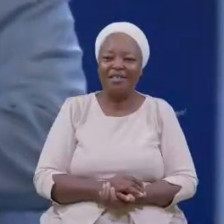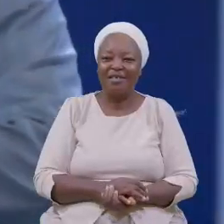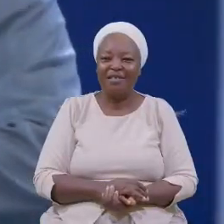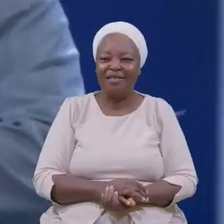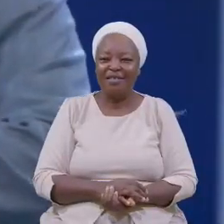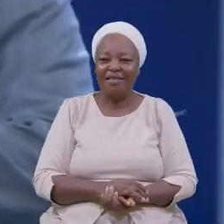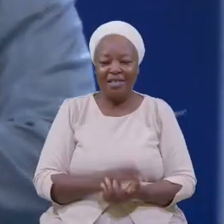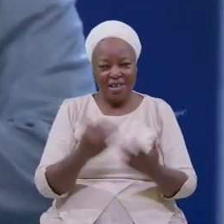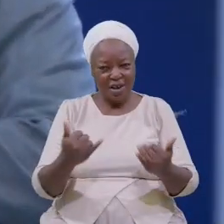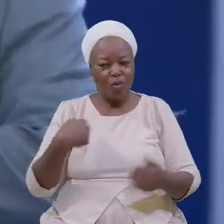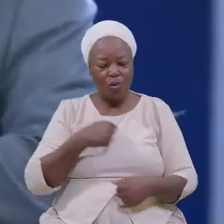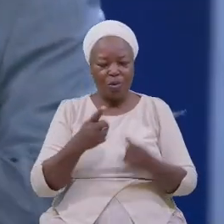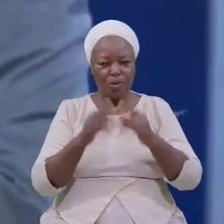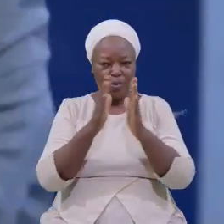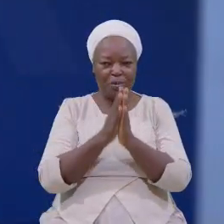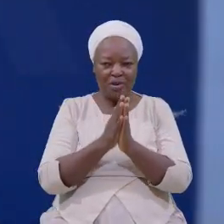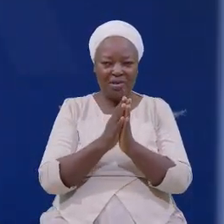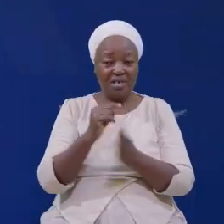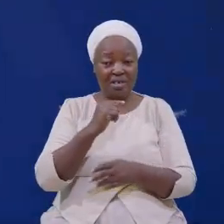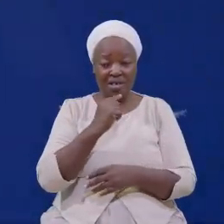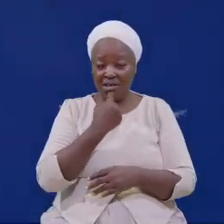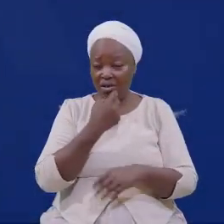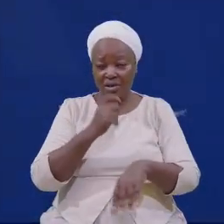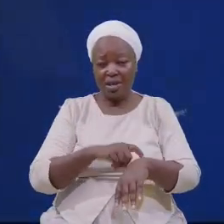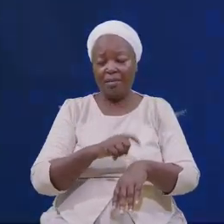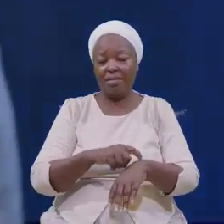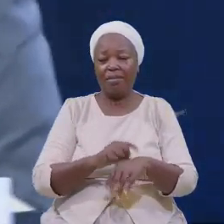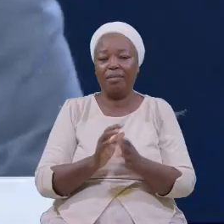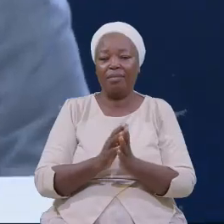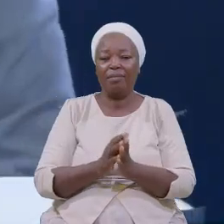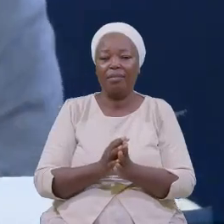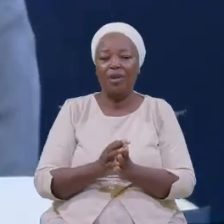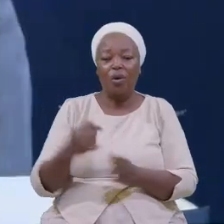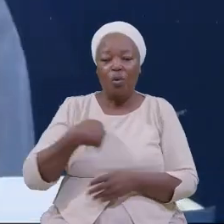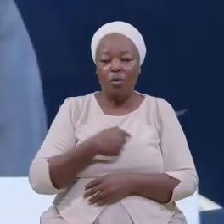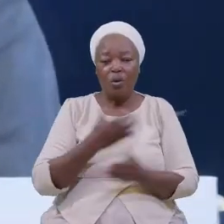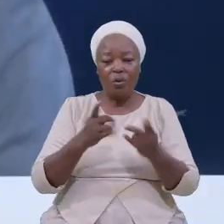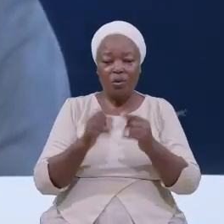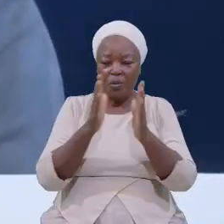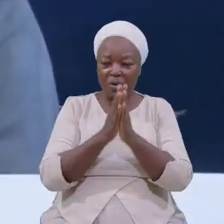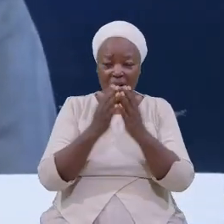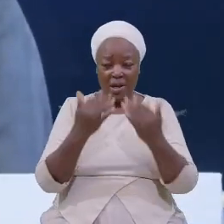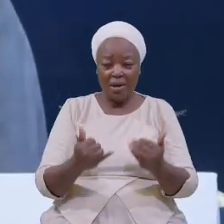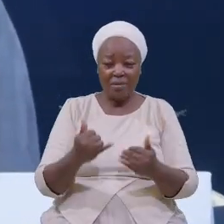Heads bowed and eyes closed. Heads bowed and eyes closed.